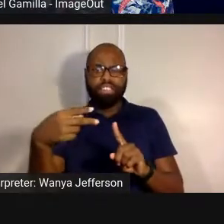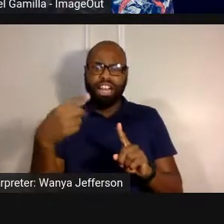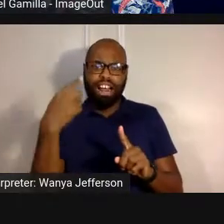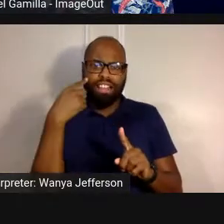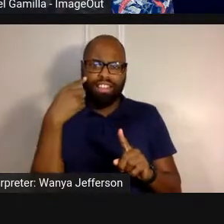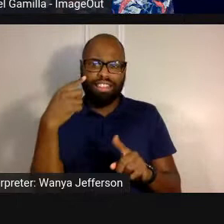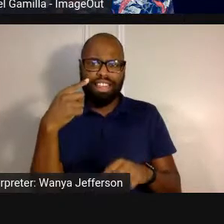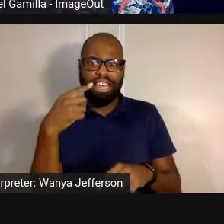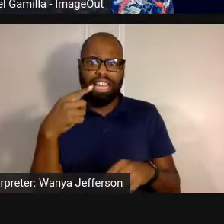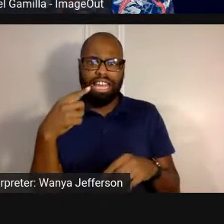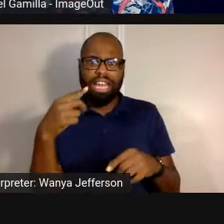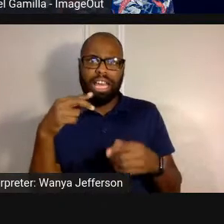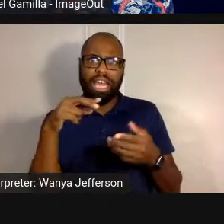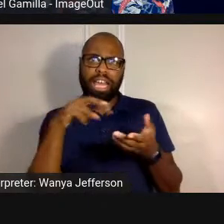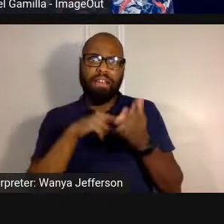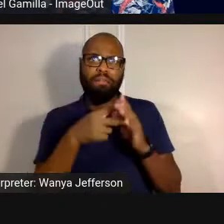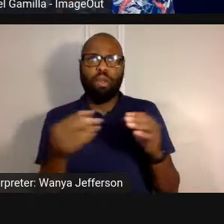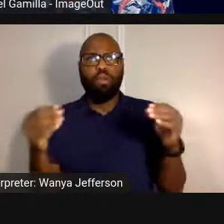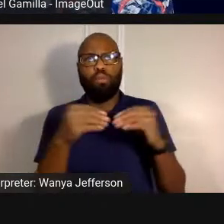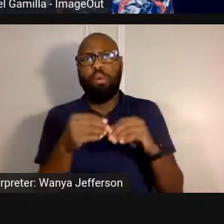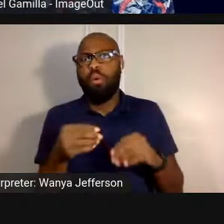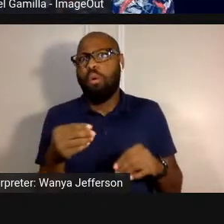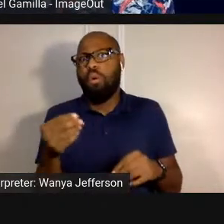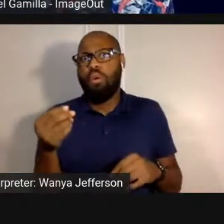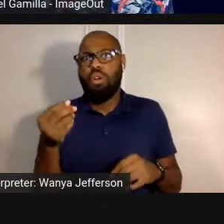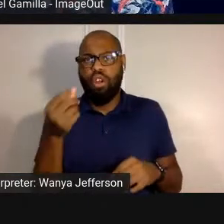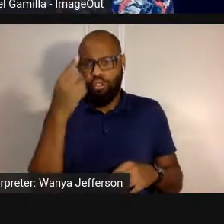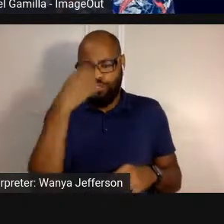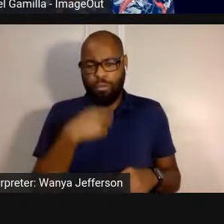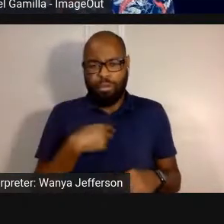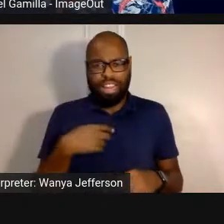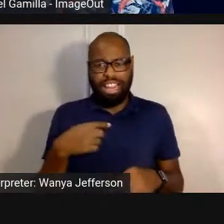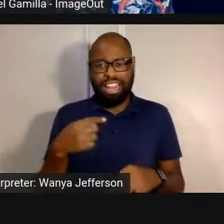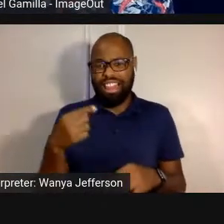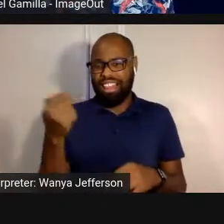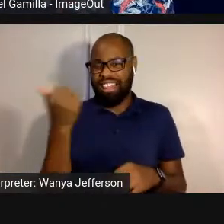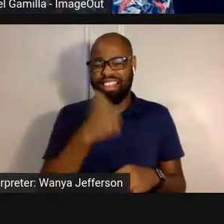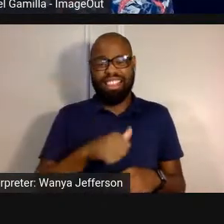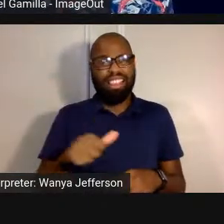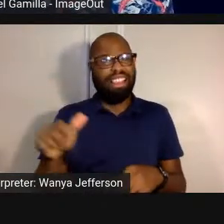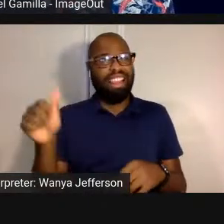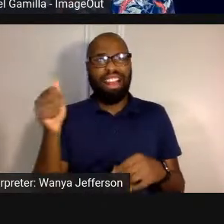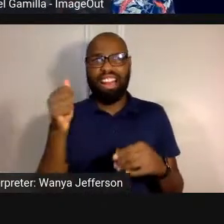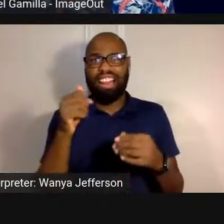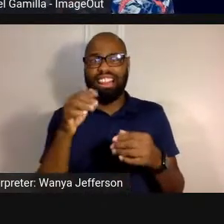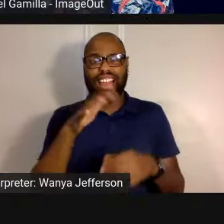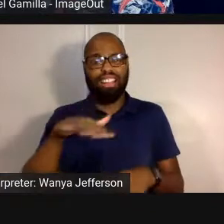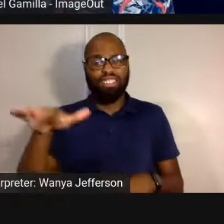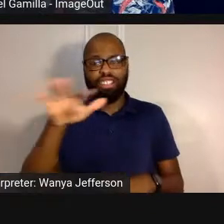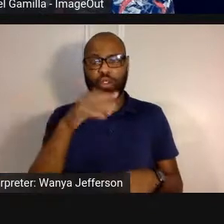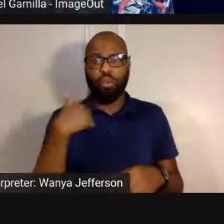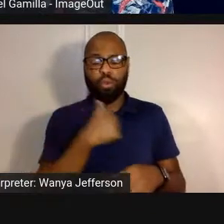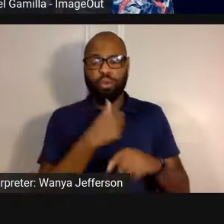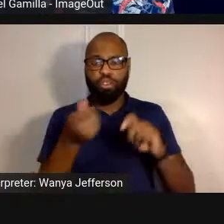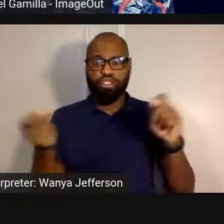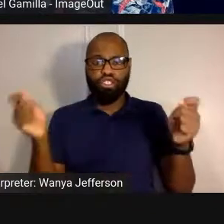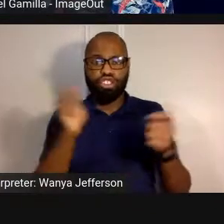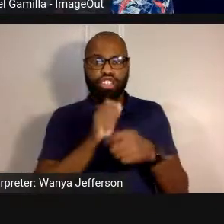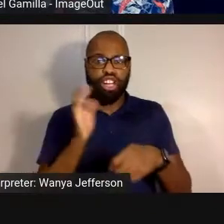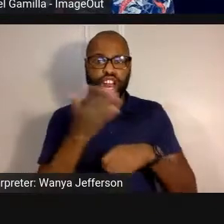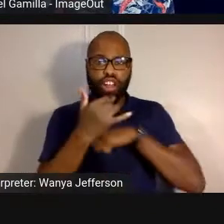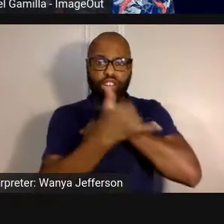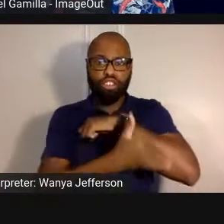more for me than everything. And we are changing something in our country, and we are